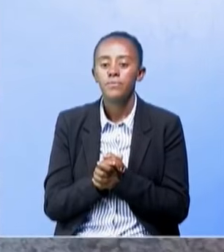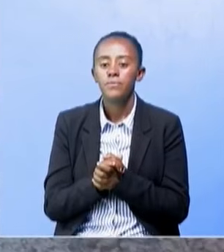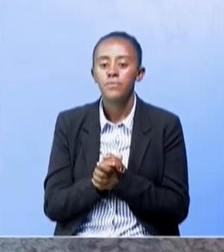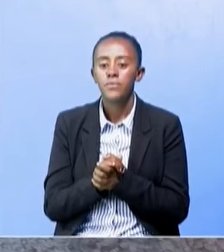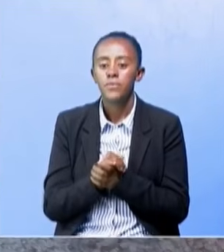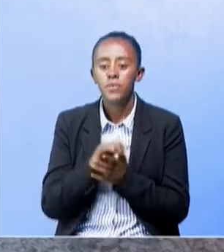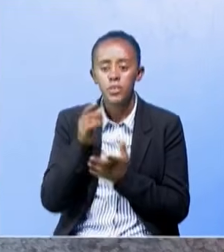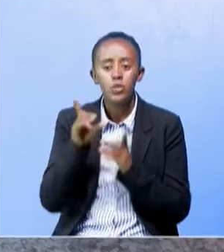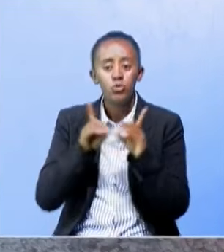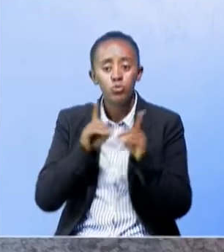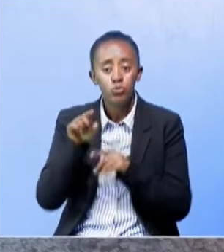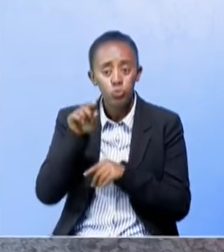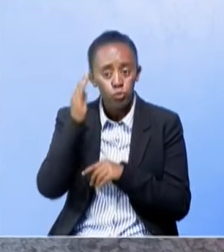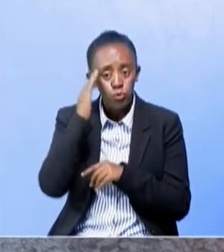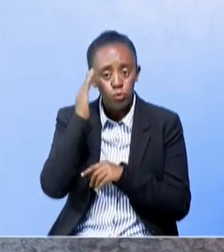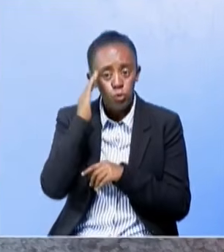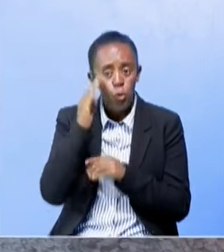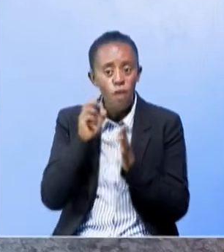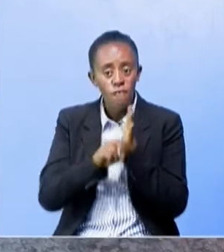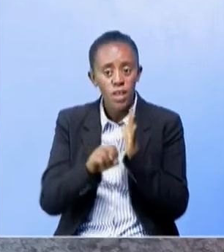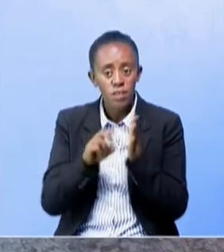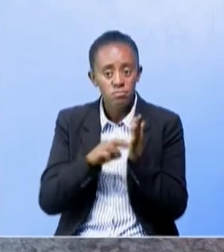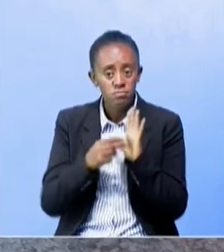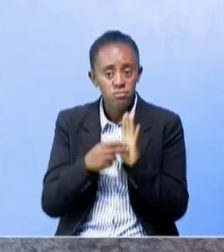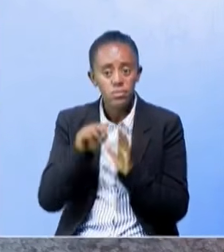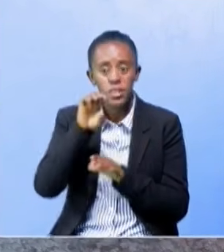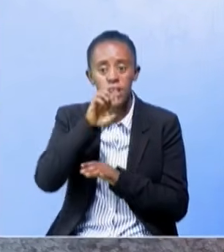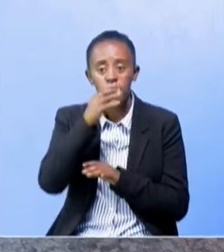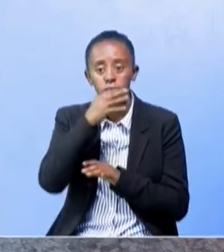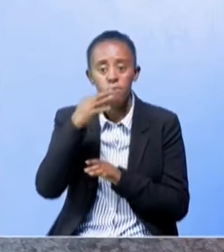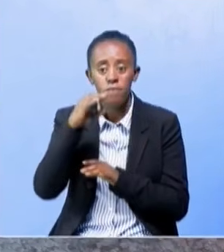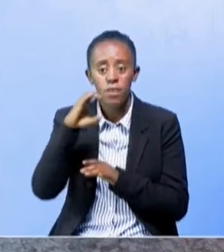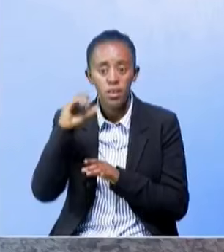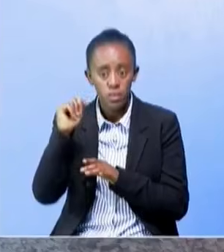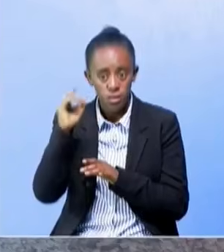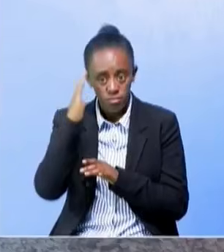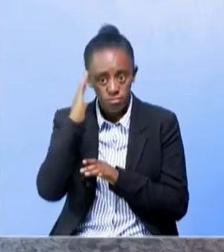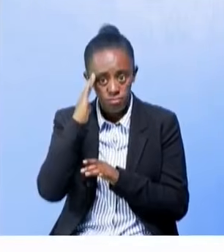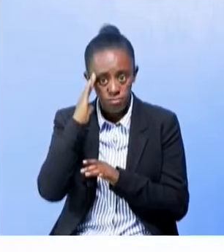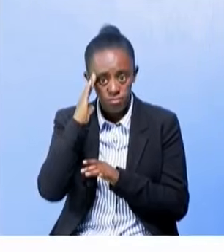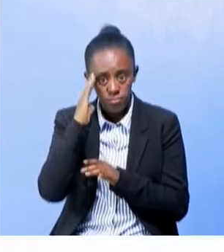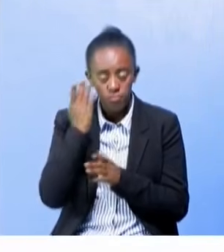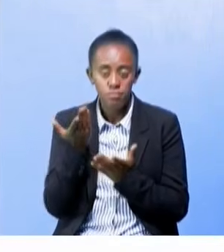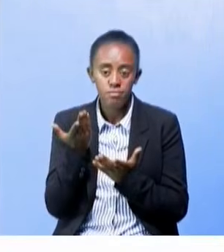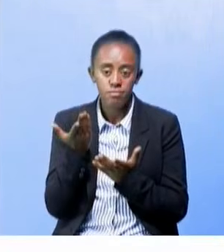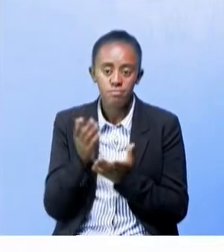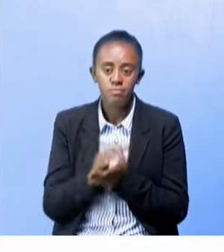Do you know what effect means? Here, effect means